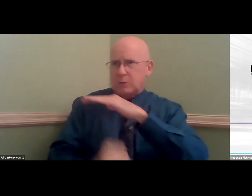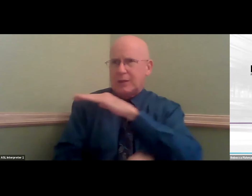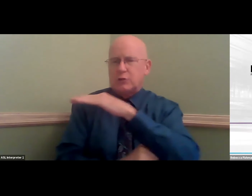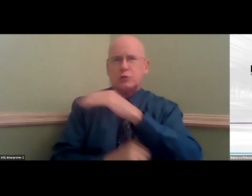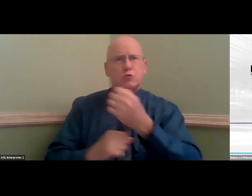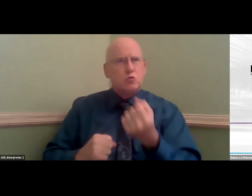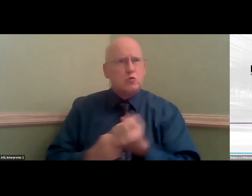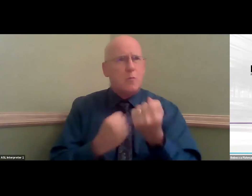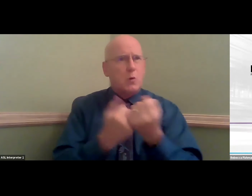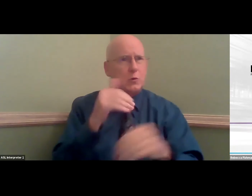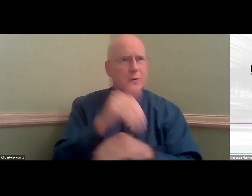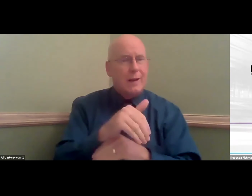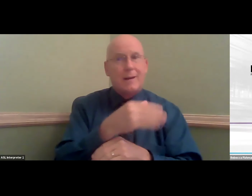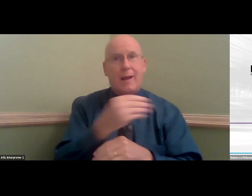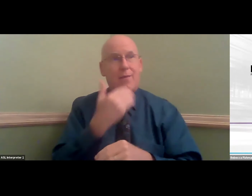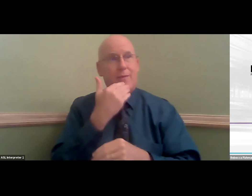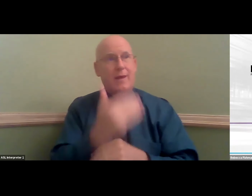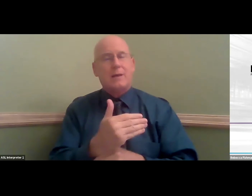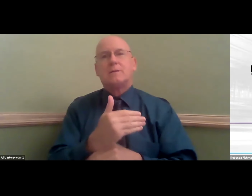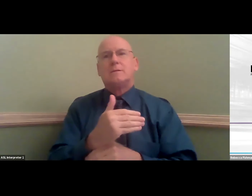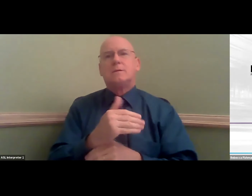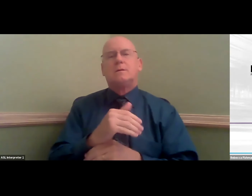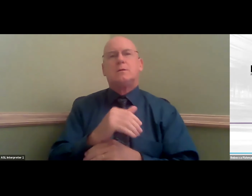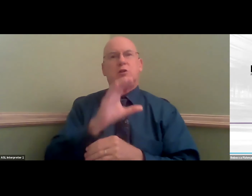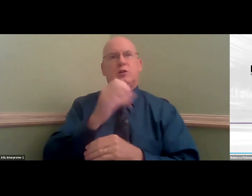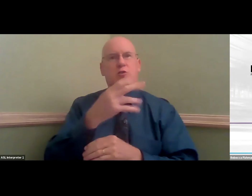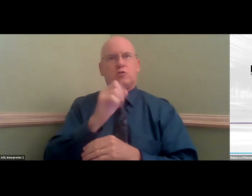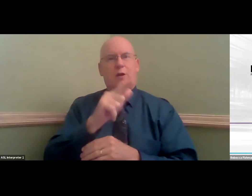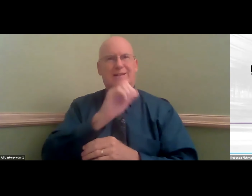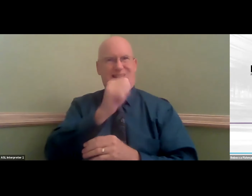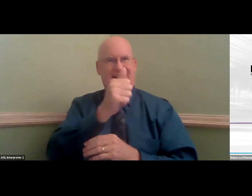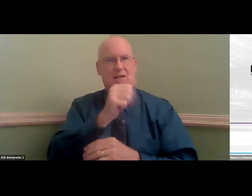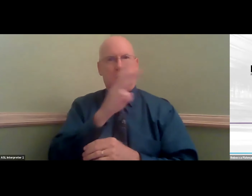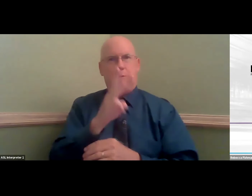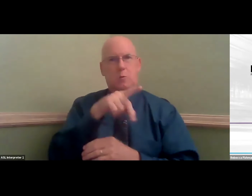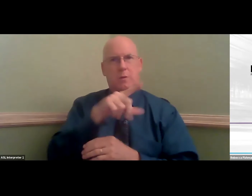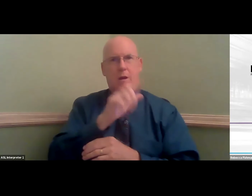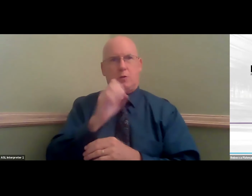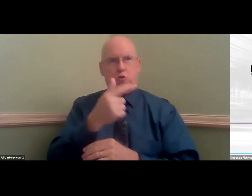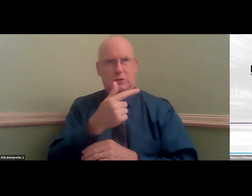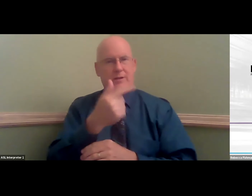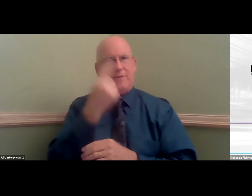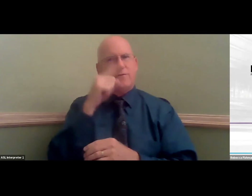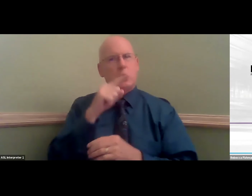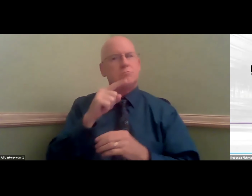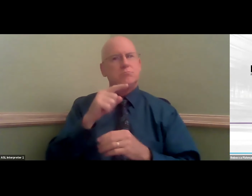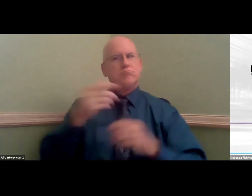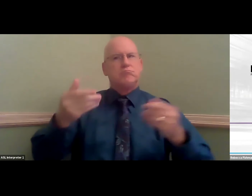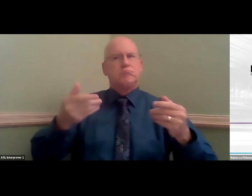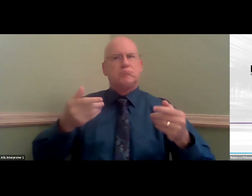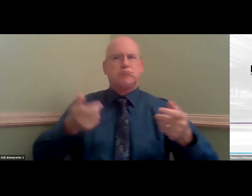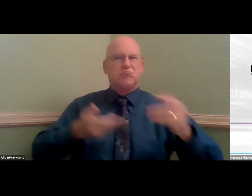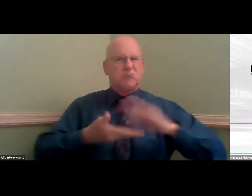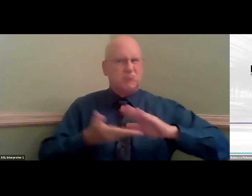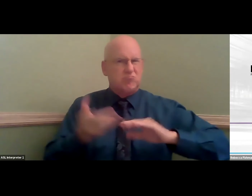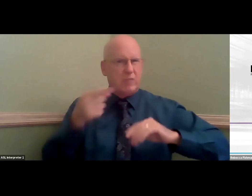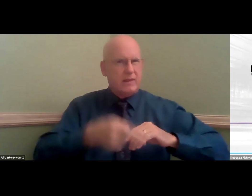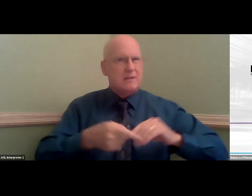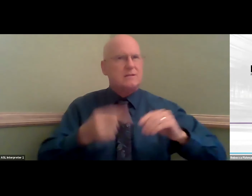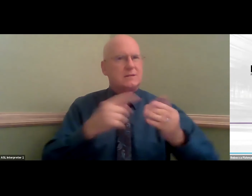And I want to thank WPLG Local 10 for elevating this conversation. We know at the Miami Foundation that civically